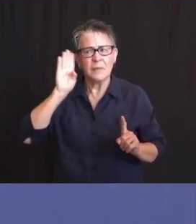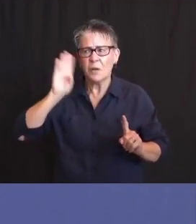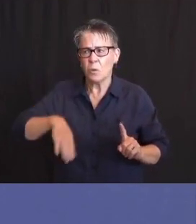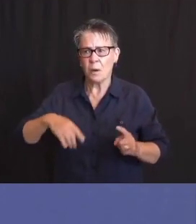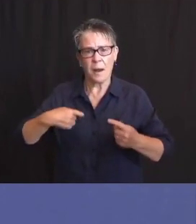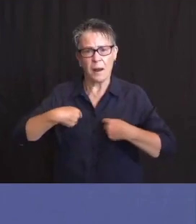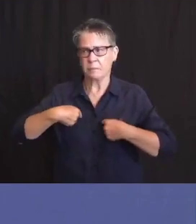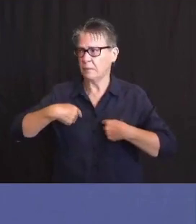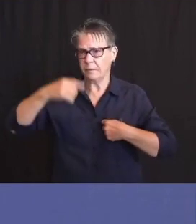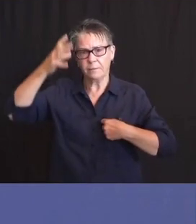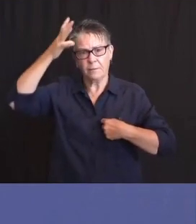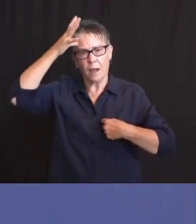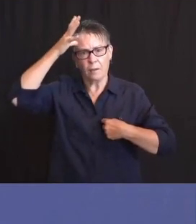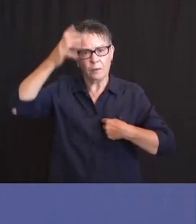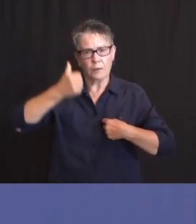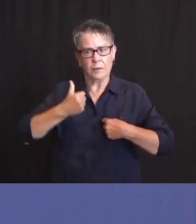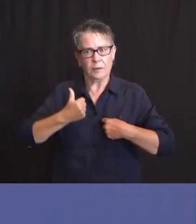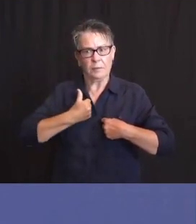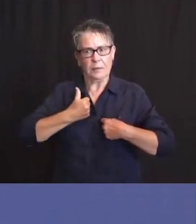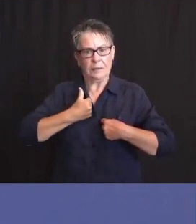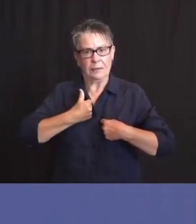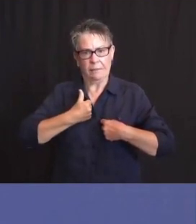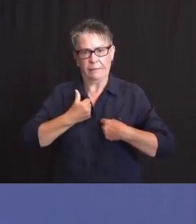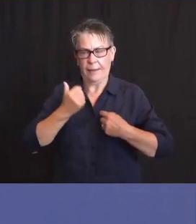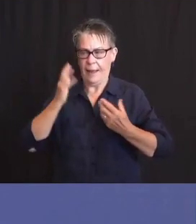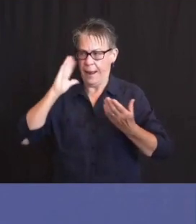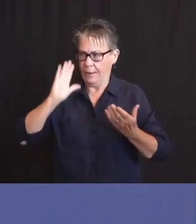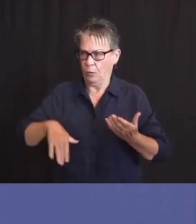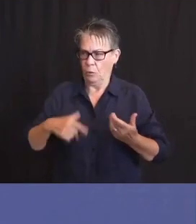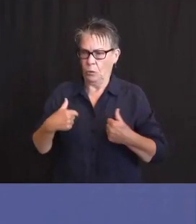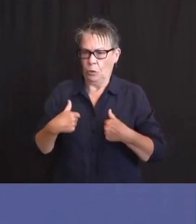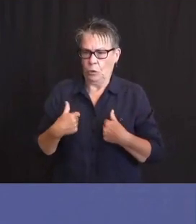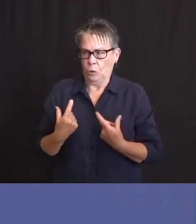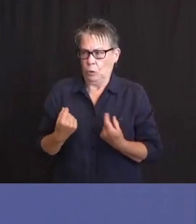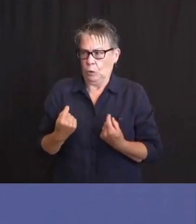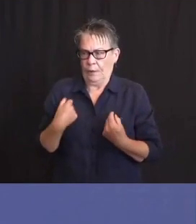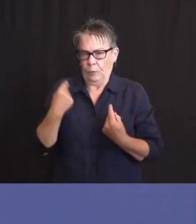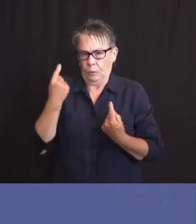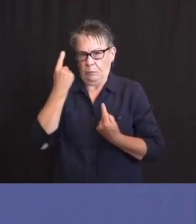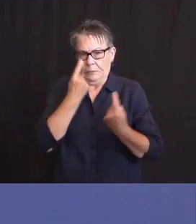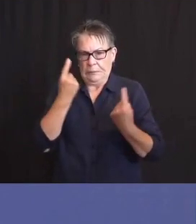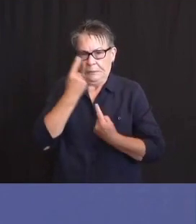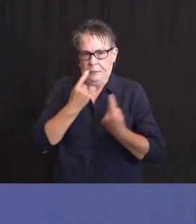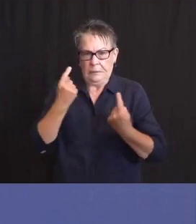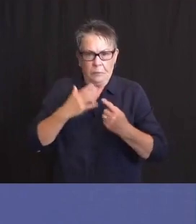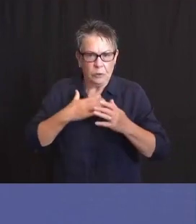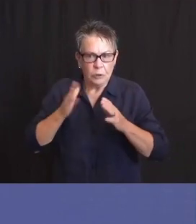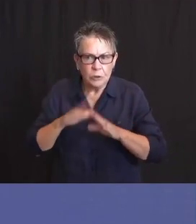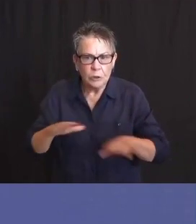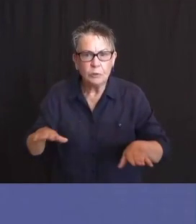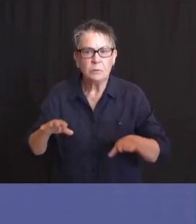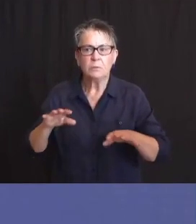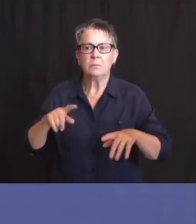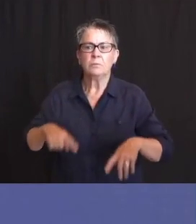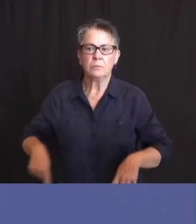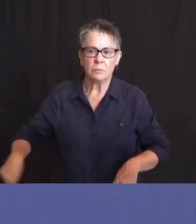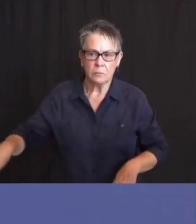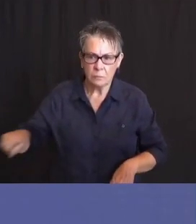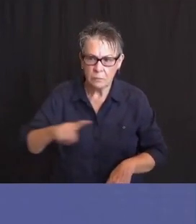Don't expect a normal school year. And I think if you've got that expectation, you're going to be disappointed. This is going to be